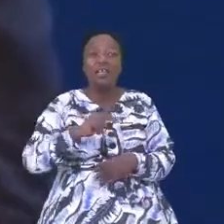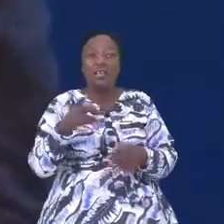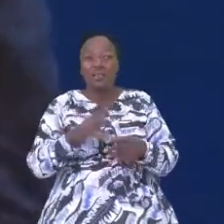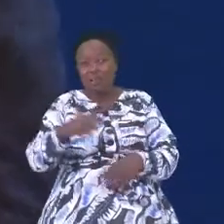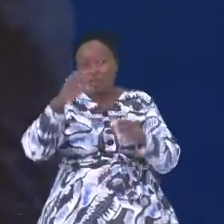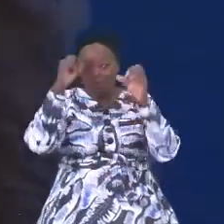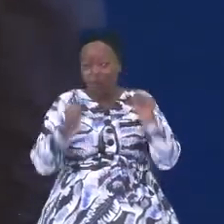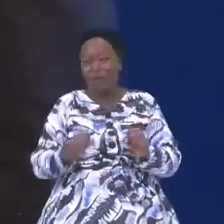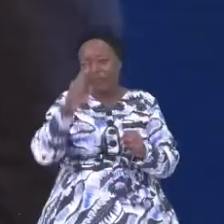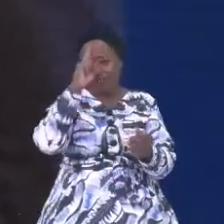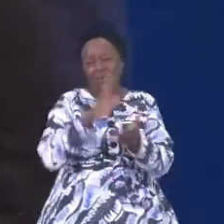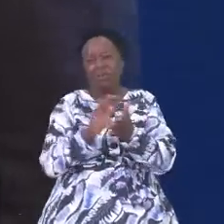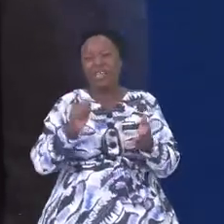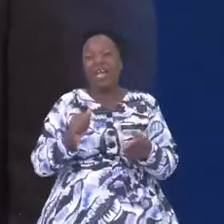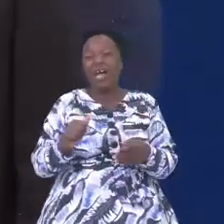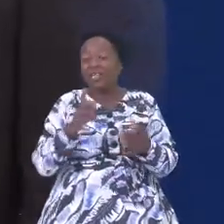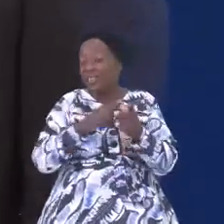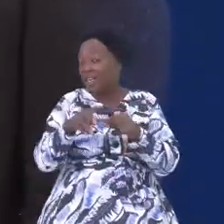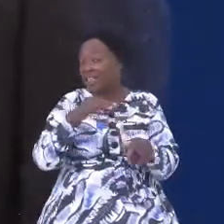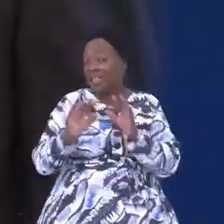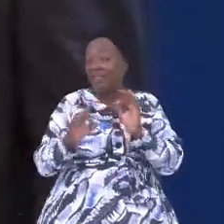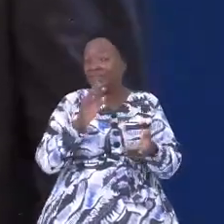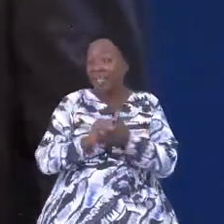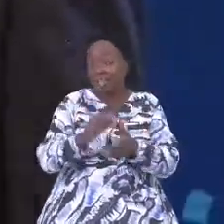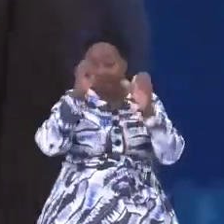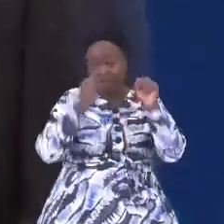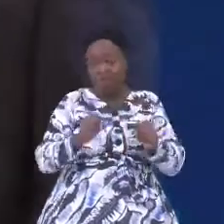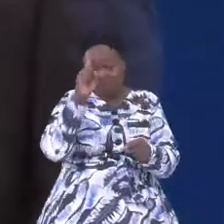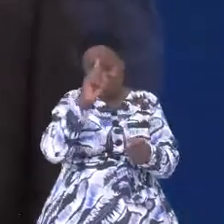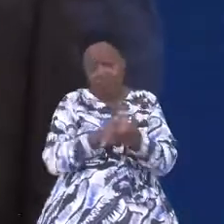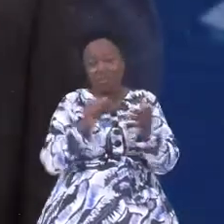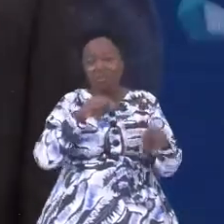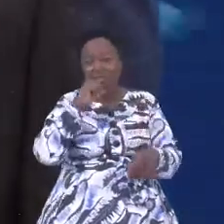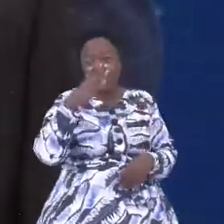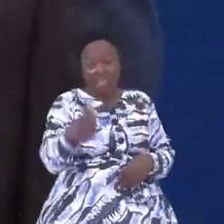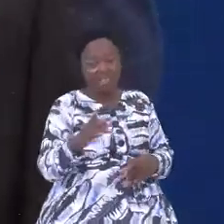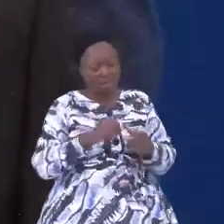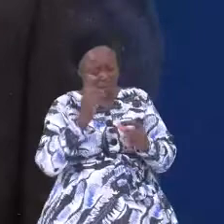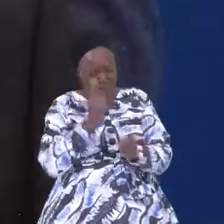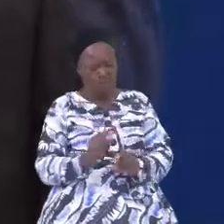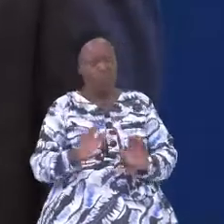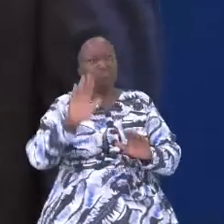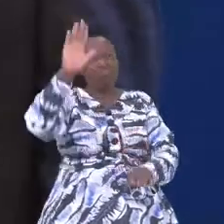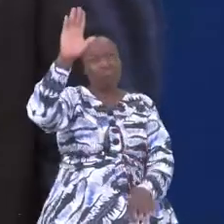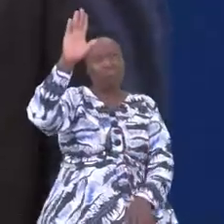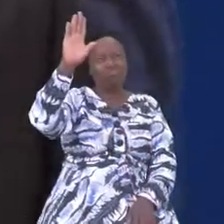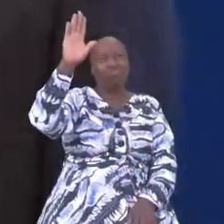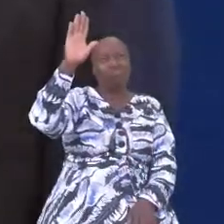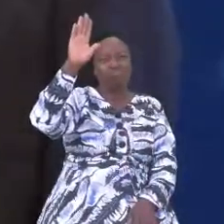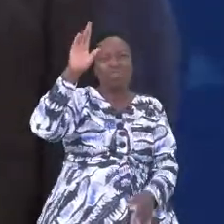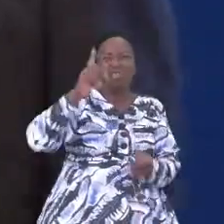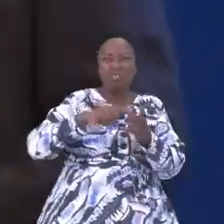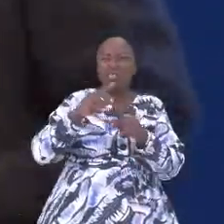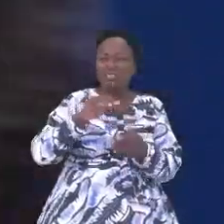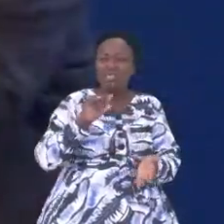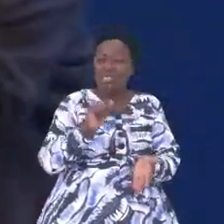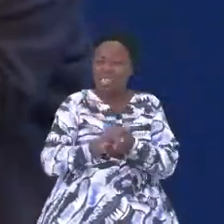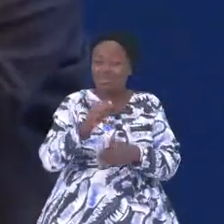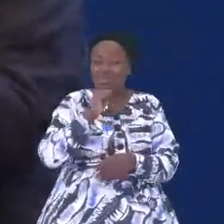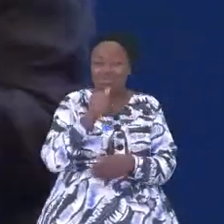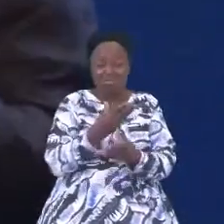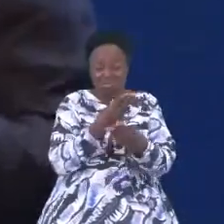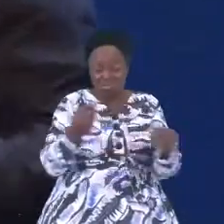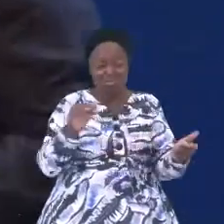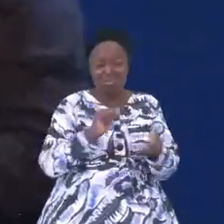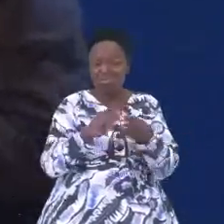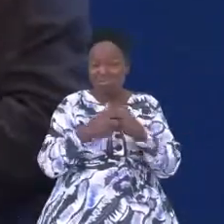that conviction is not there, just raising up the hand does not solve the problem. Just